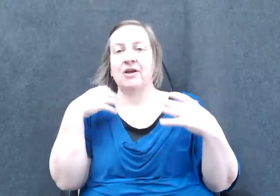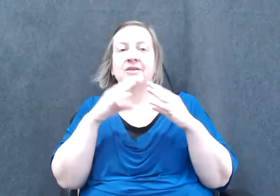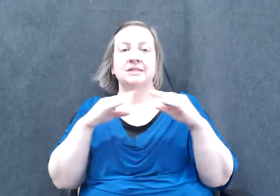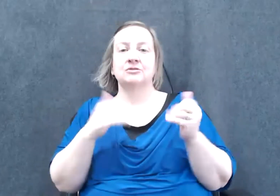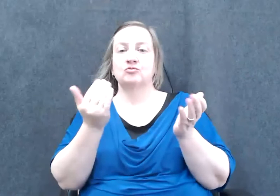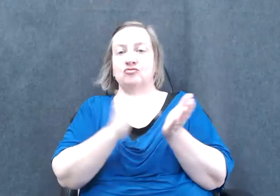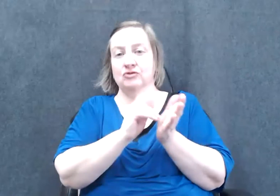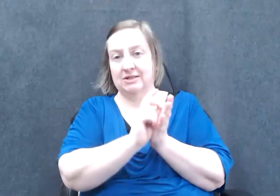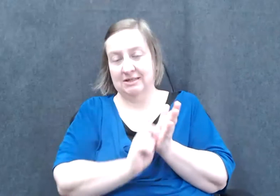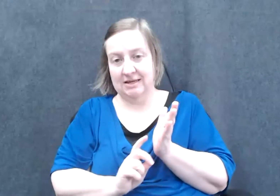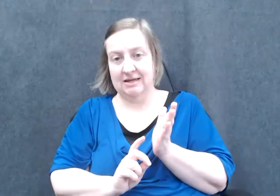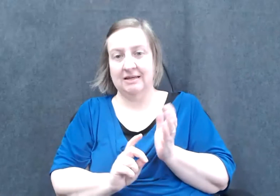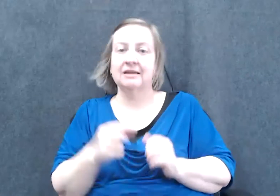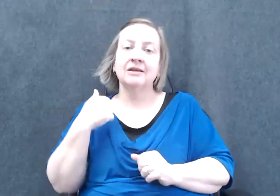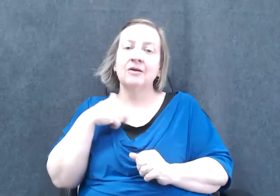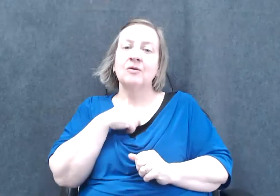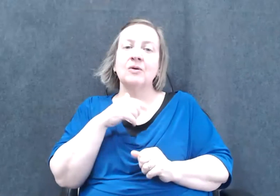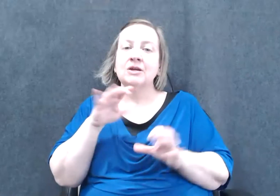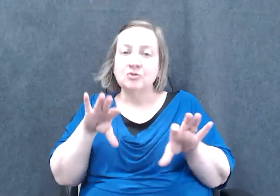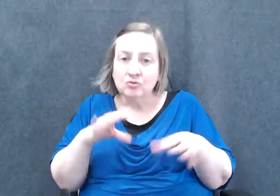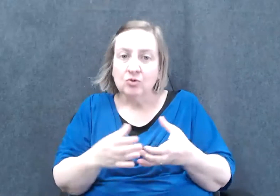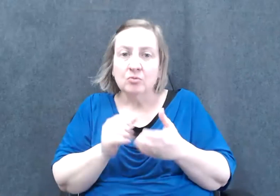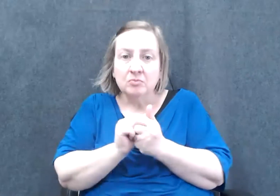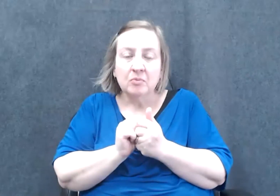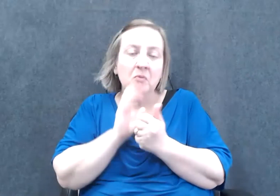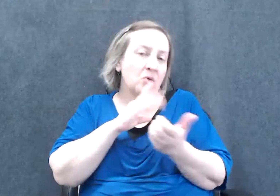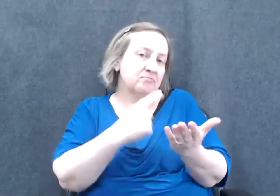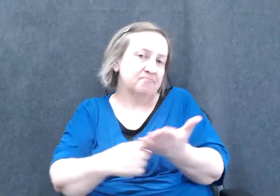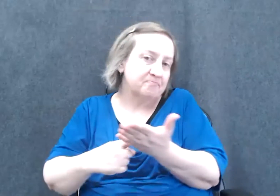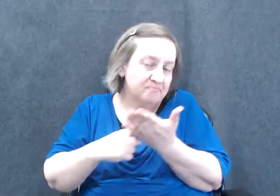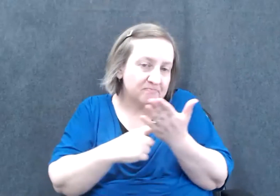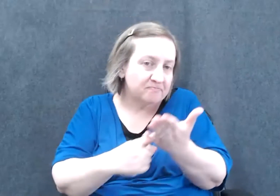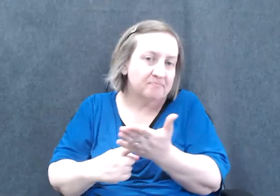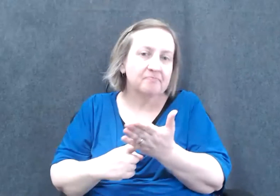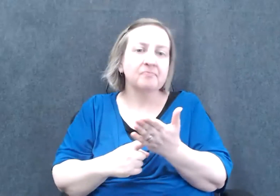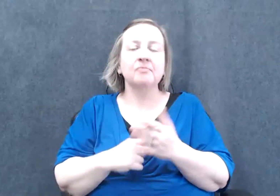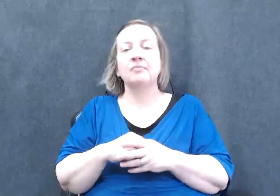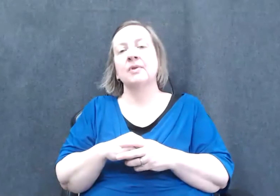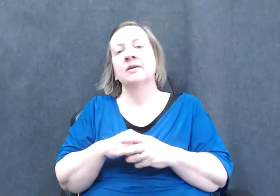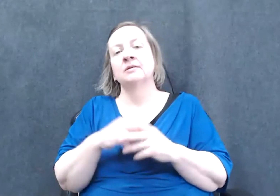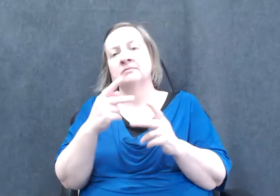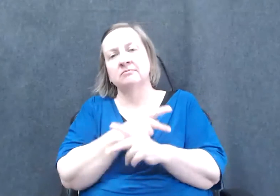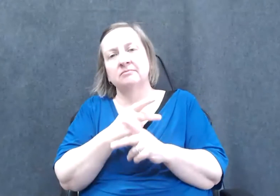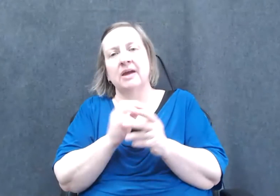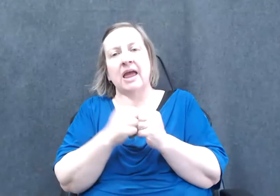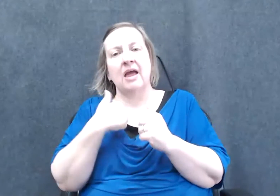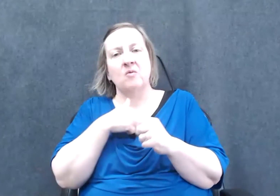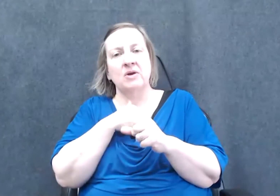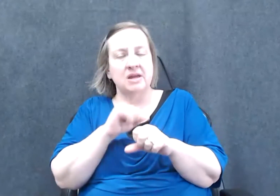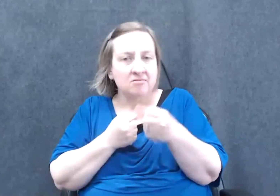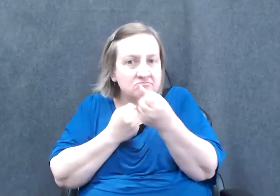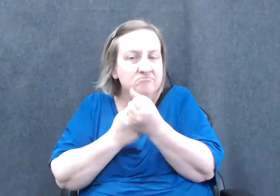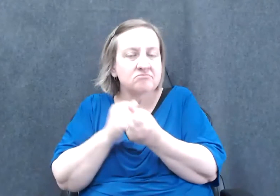And so we're going to be, as a group, discussing that and coming to a place where we can affirm and put it